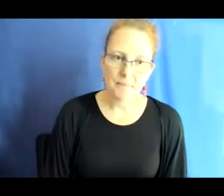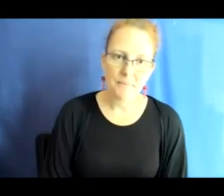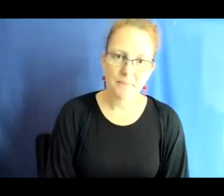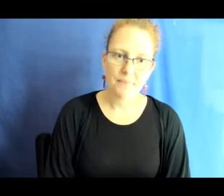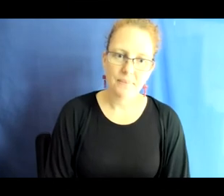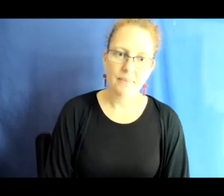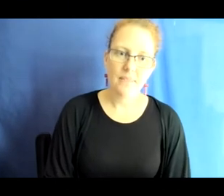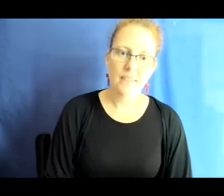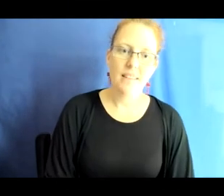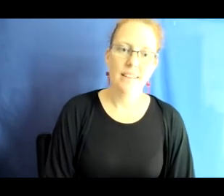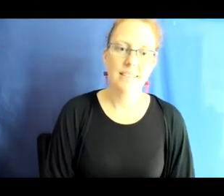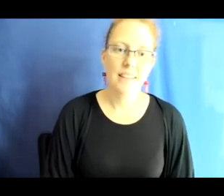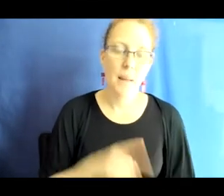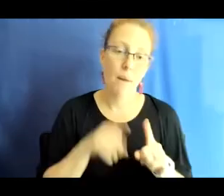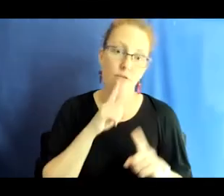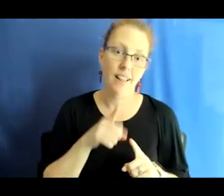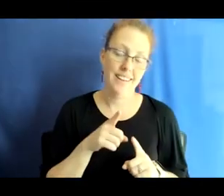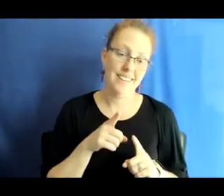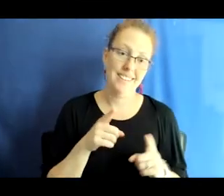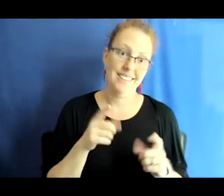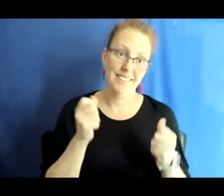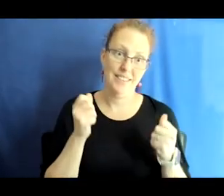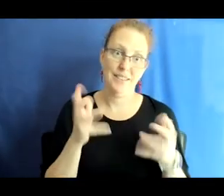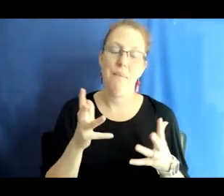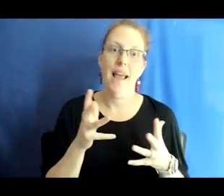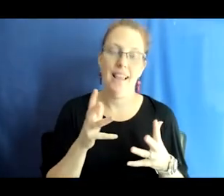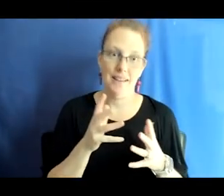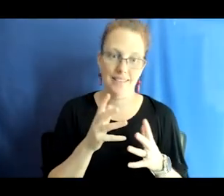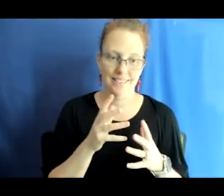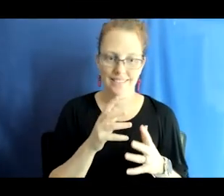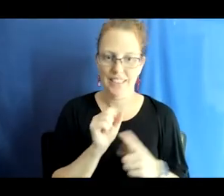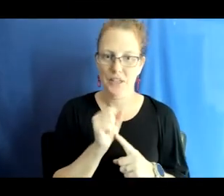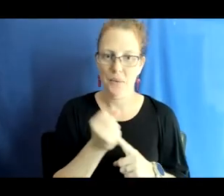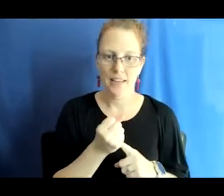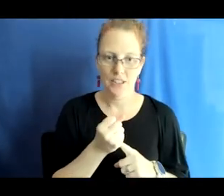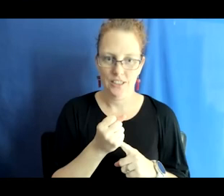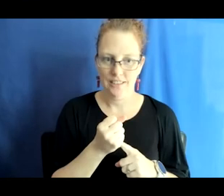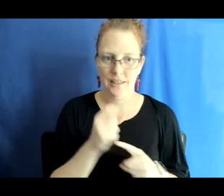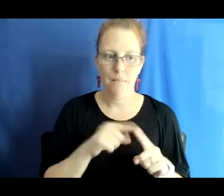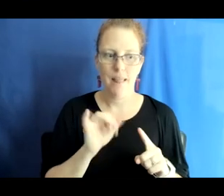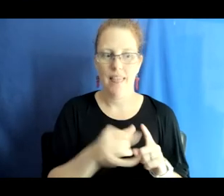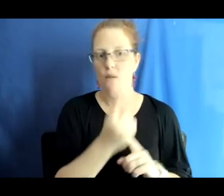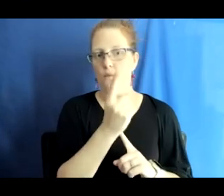But I mean, there's so much, you know, so much stuff that I think is, yeah.